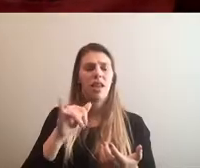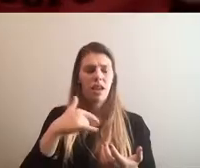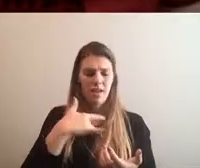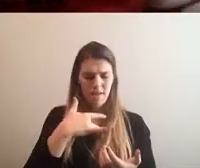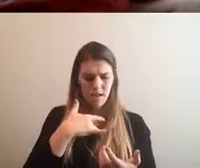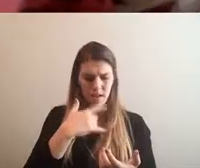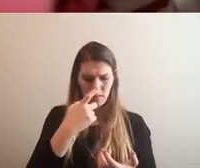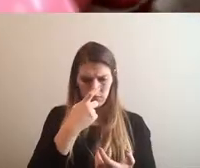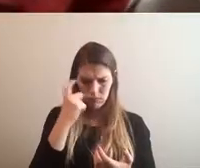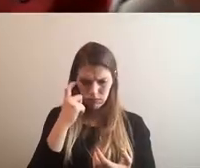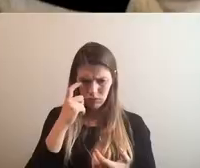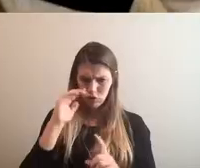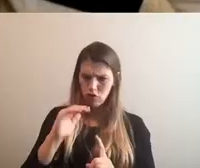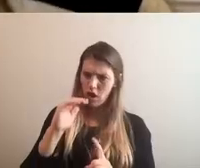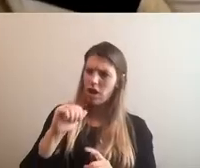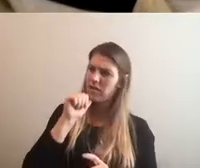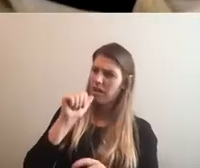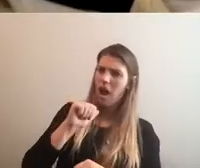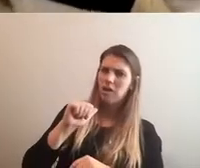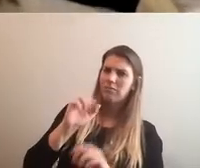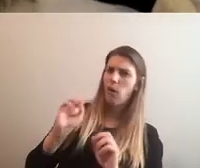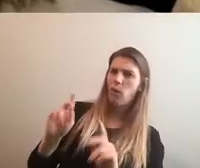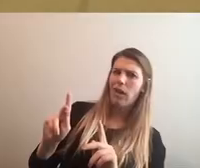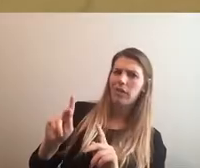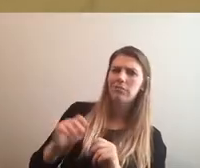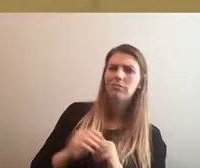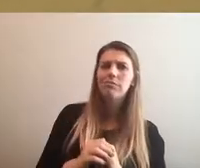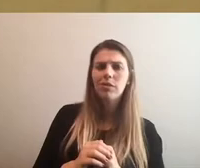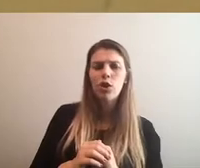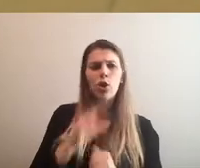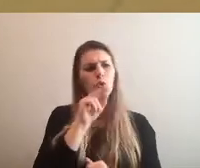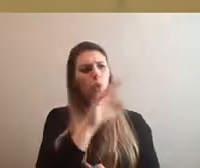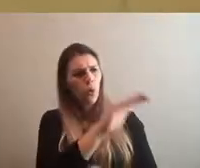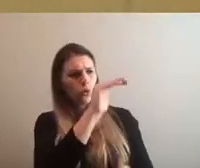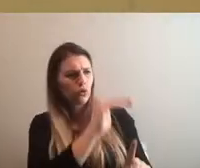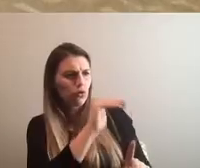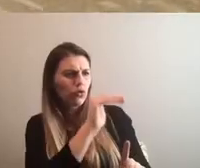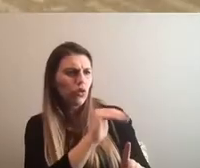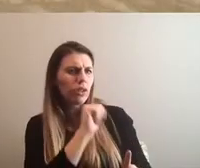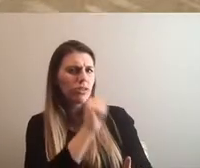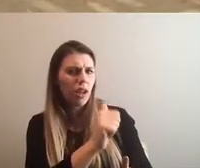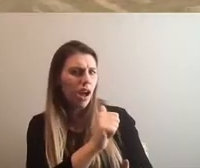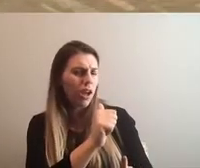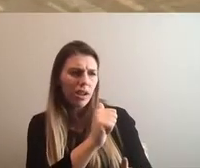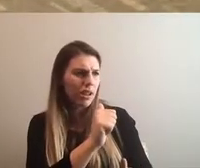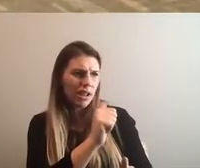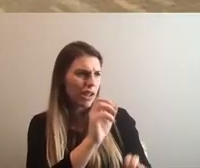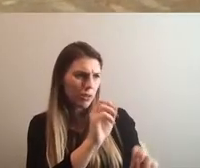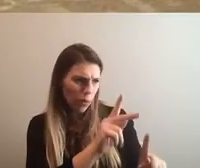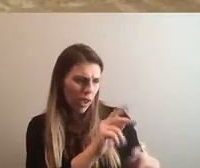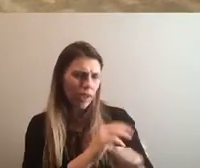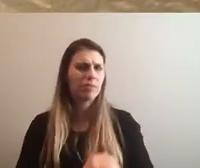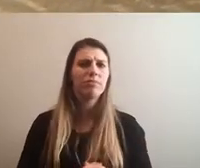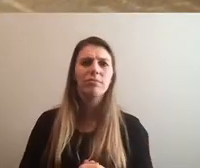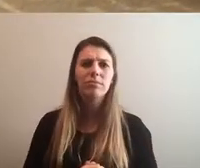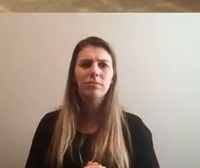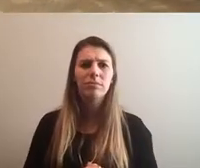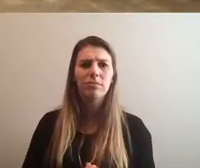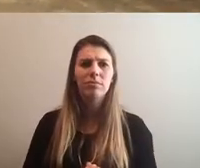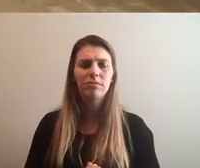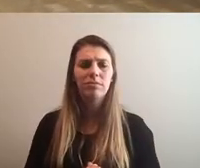life. No, your child is not okay. No, your child will not be okay.